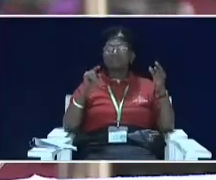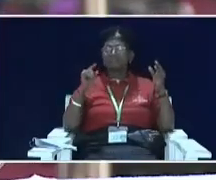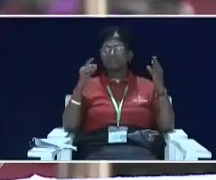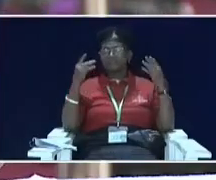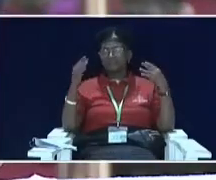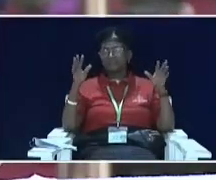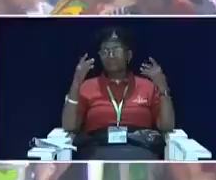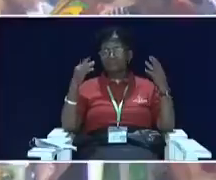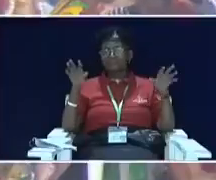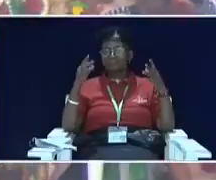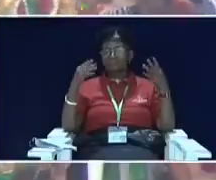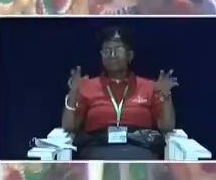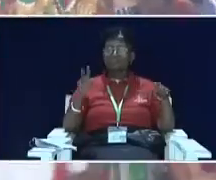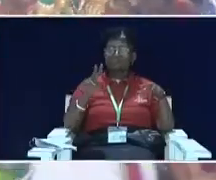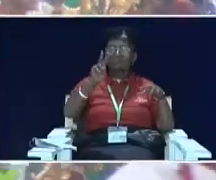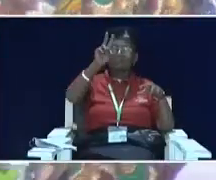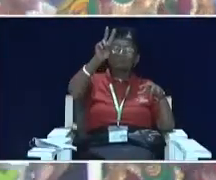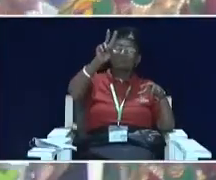Two.